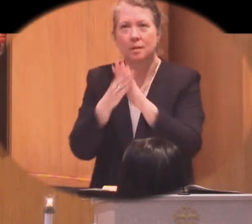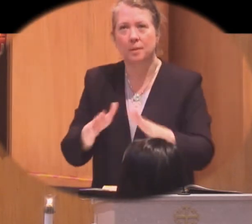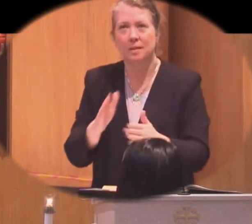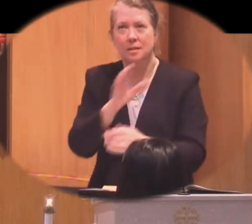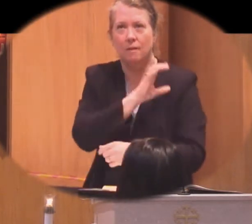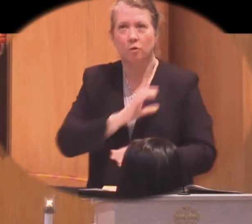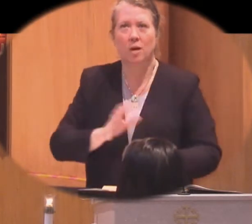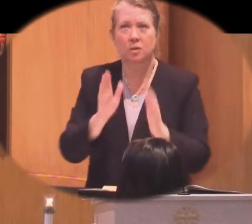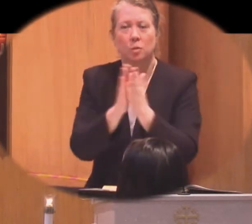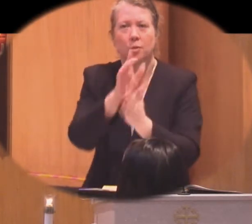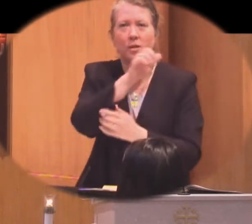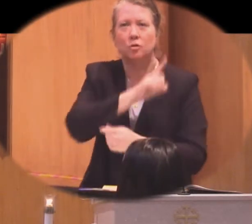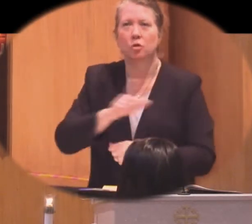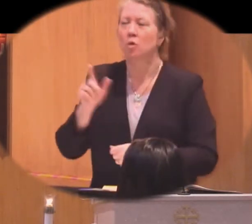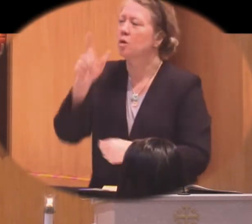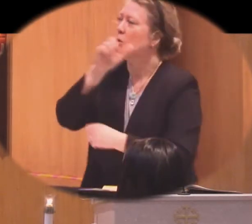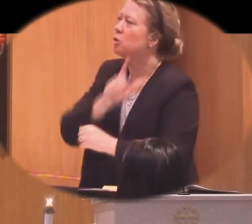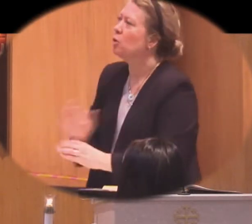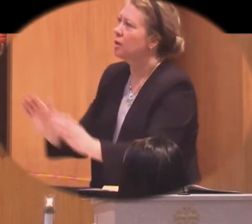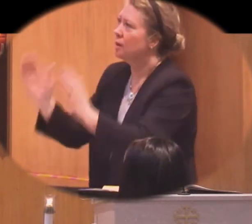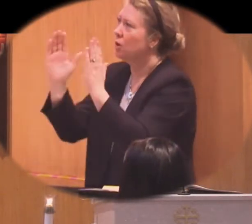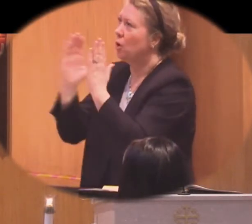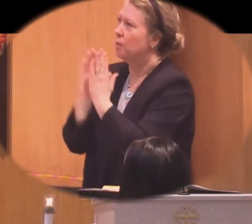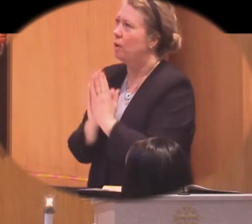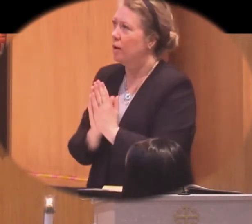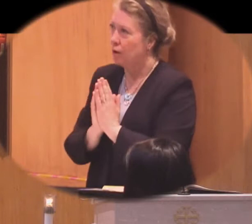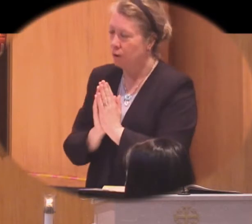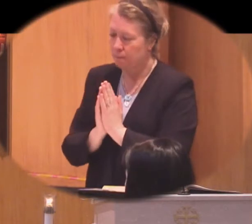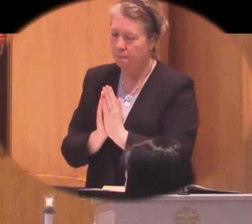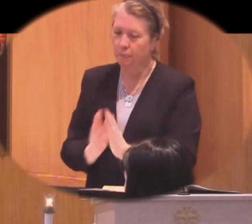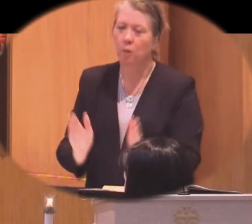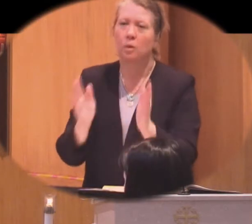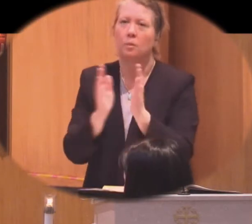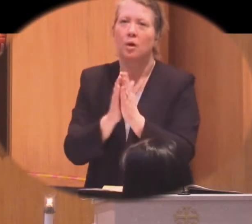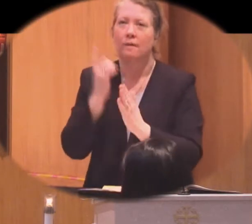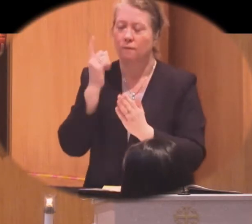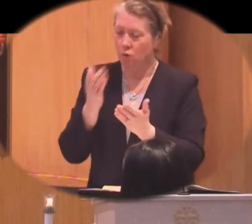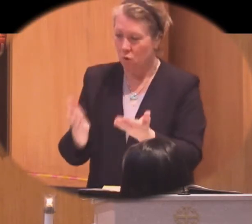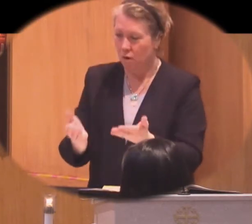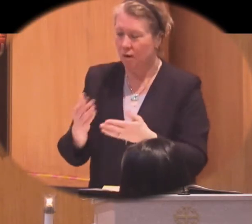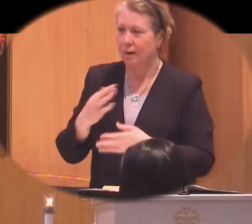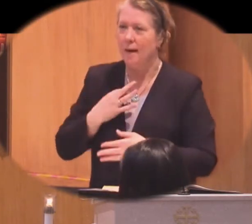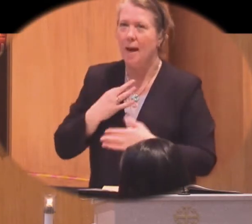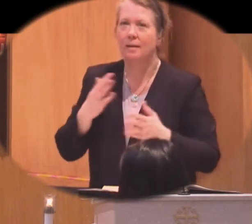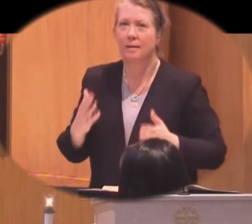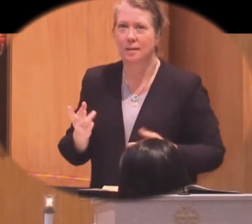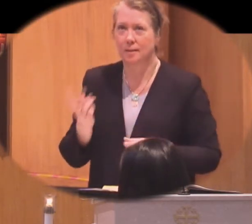the Lord. Lord, we pray for our candidates.